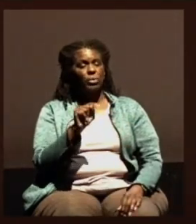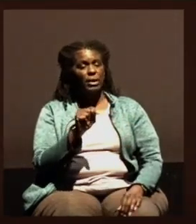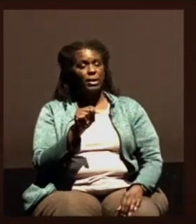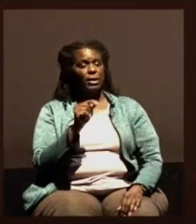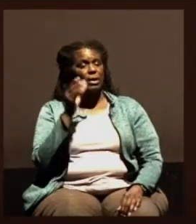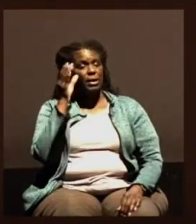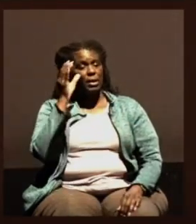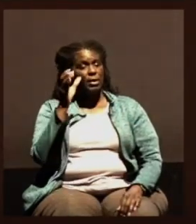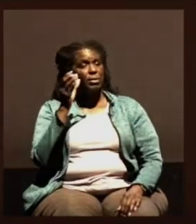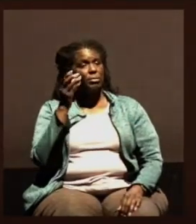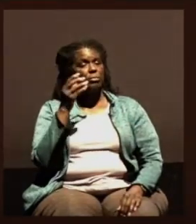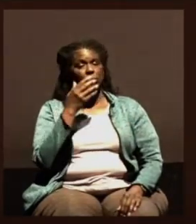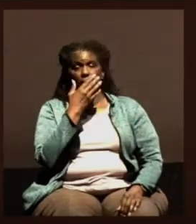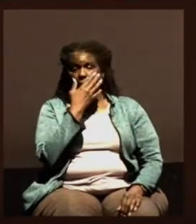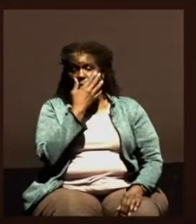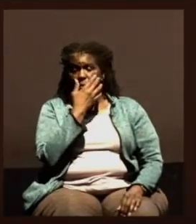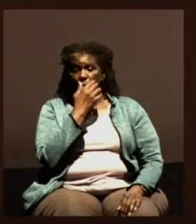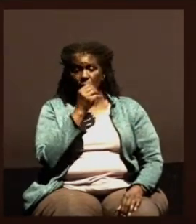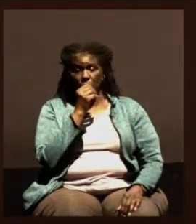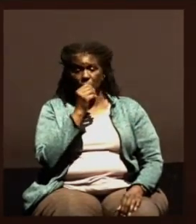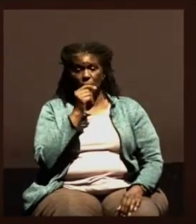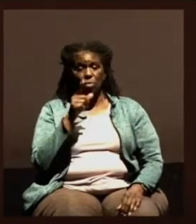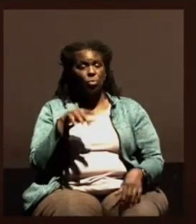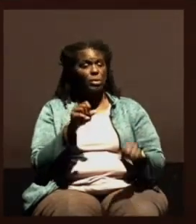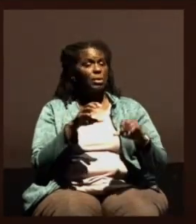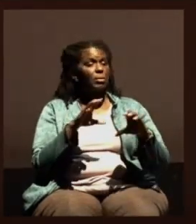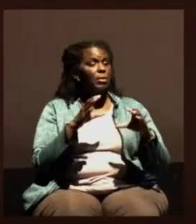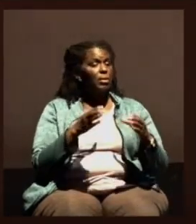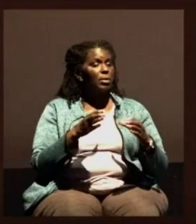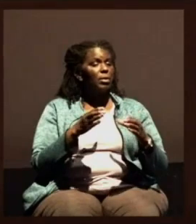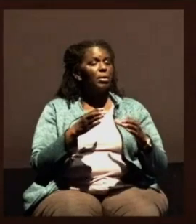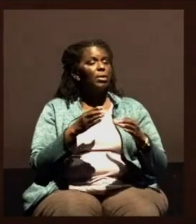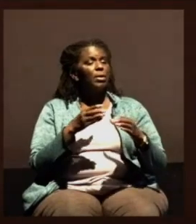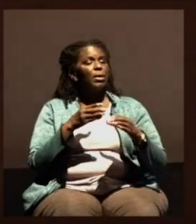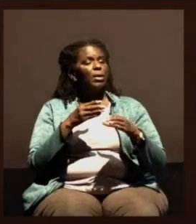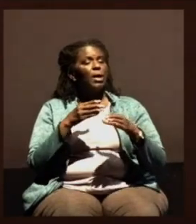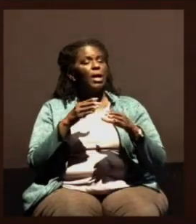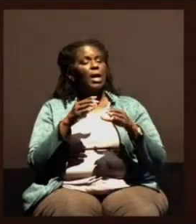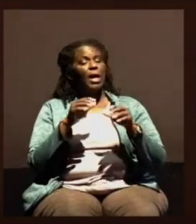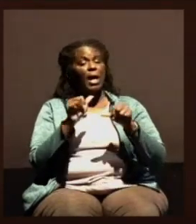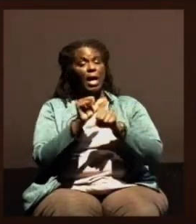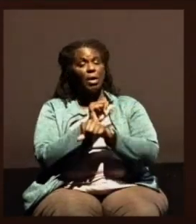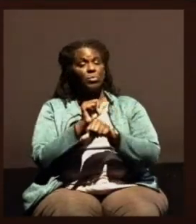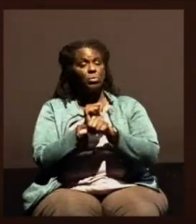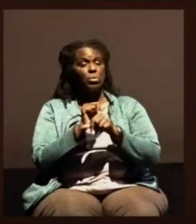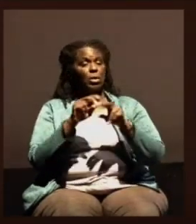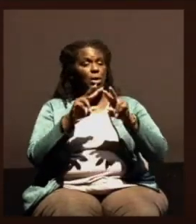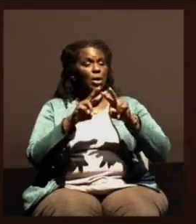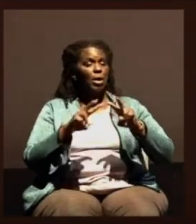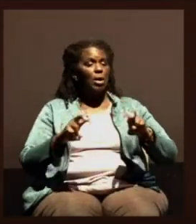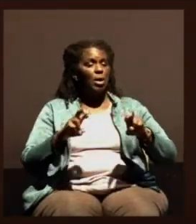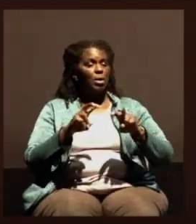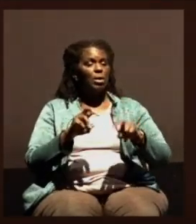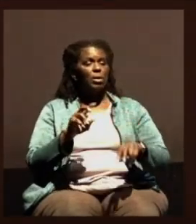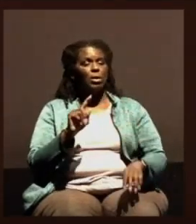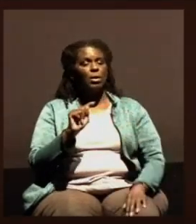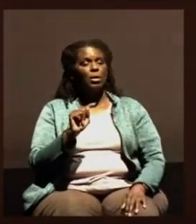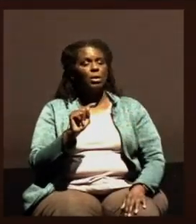away from the real world. So you take classes like abstract algebra, analysis, topology, number